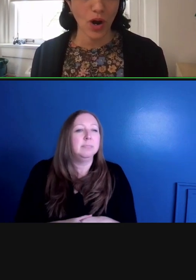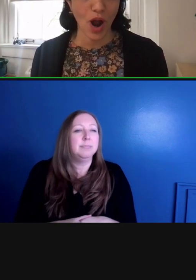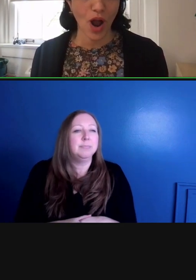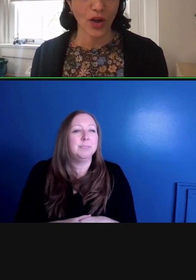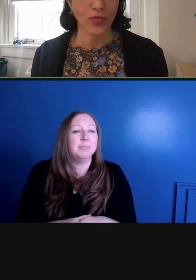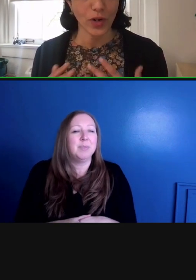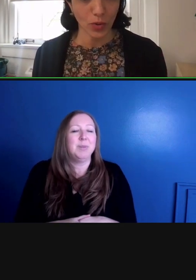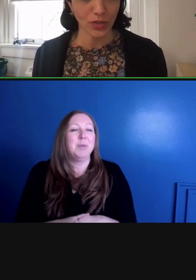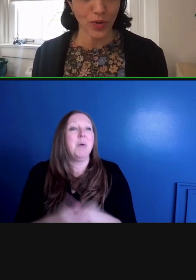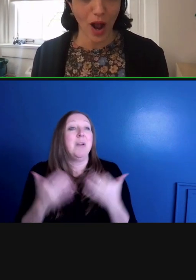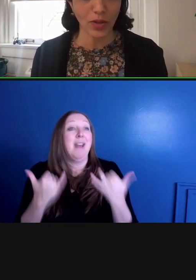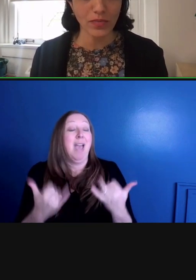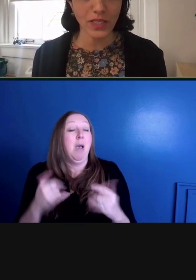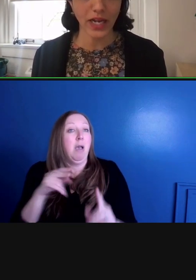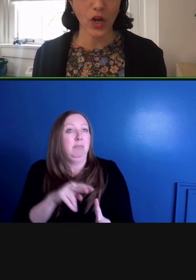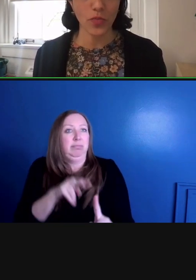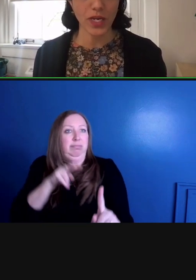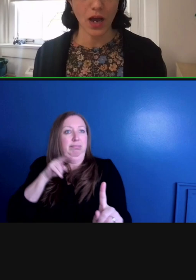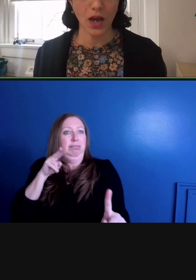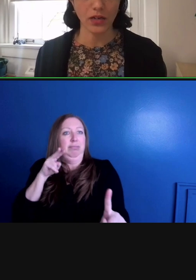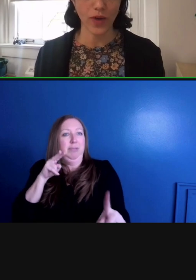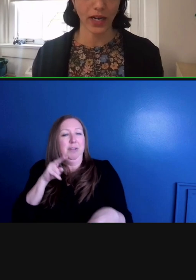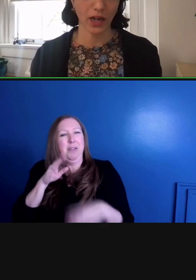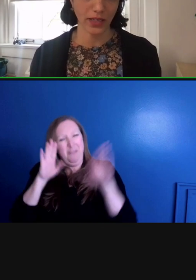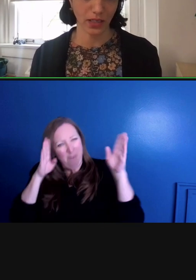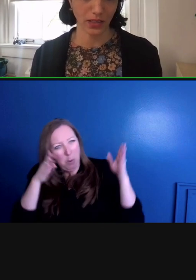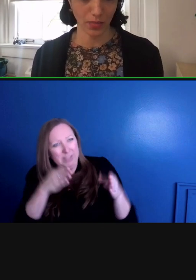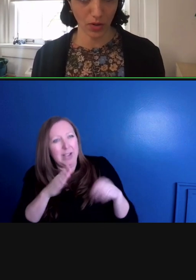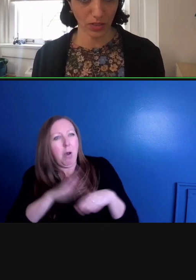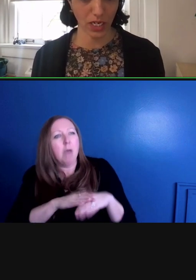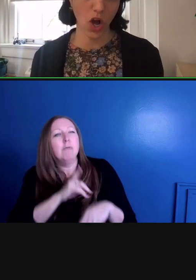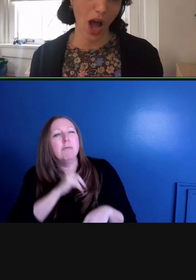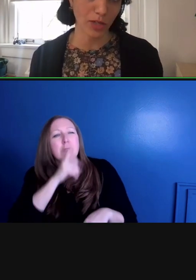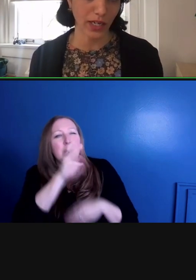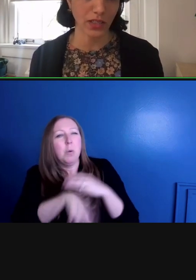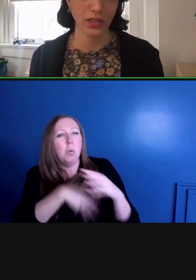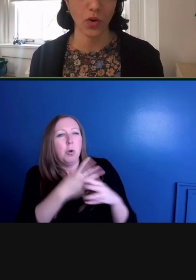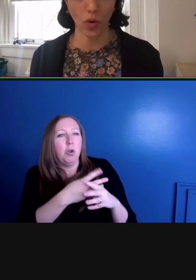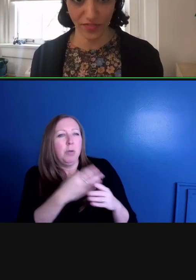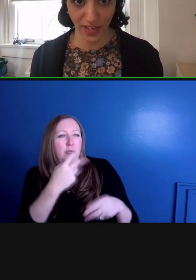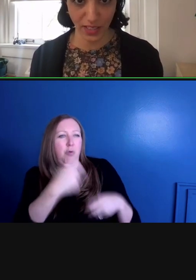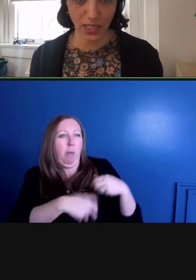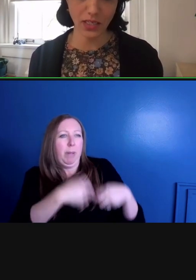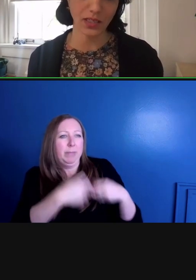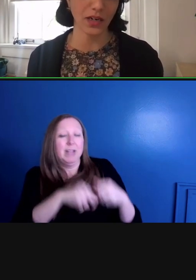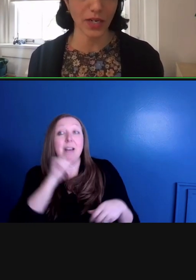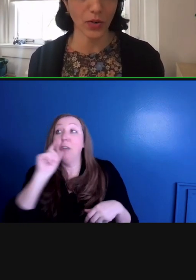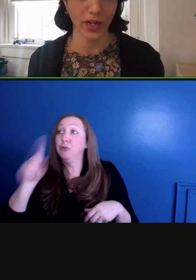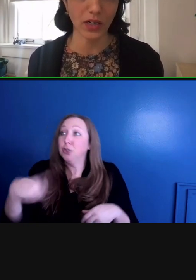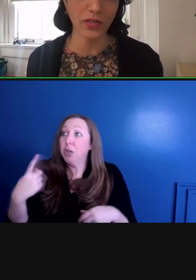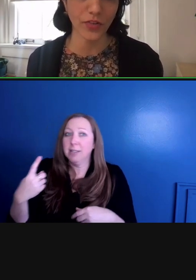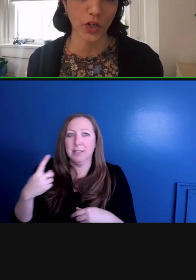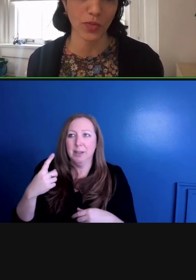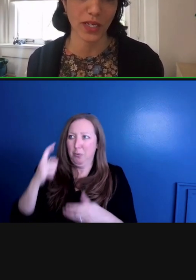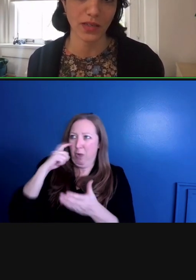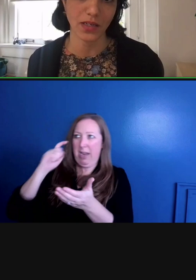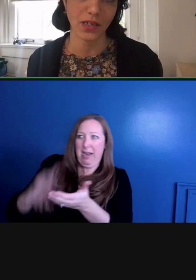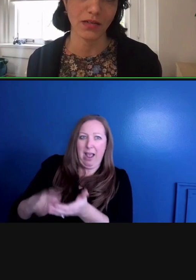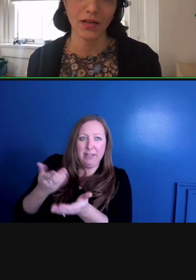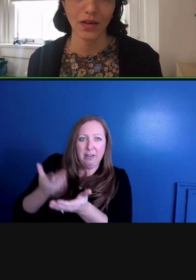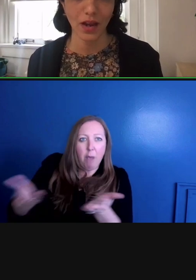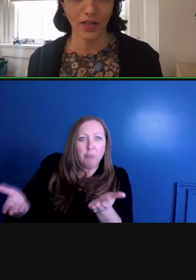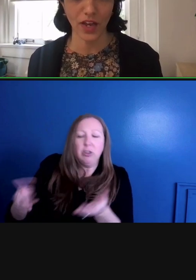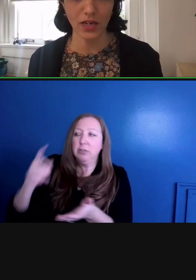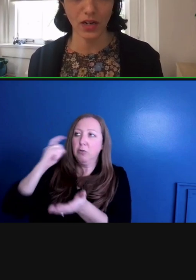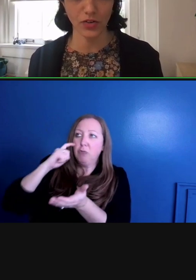focusing more on real-world problems that go beyond recognizing single objects or faces is going to be critical for human